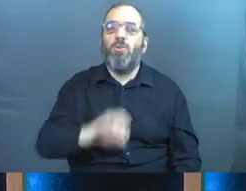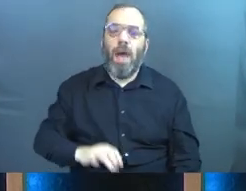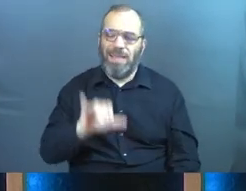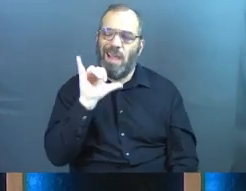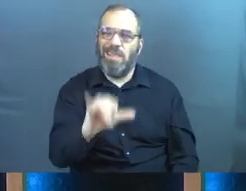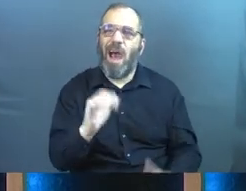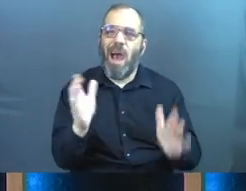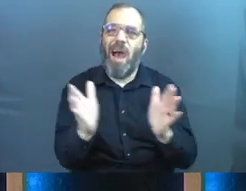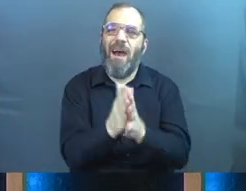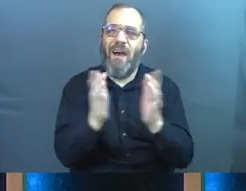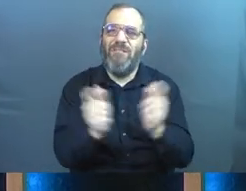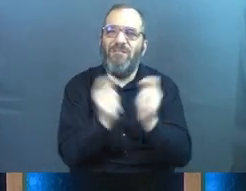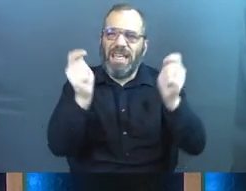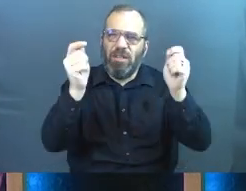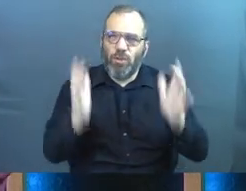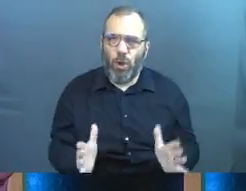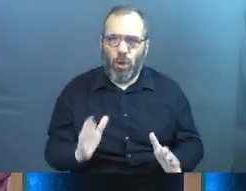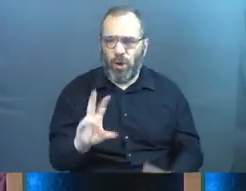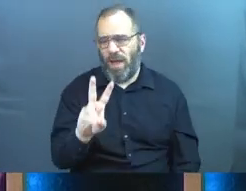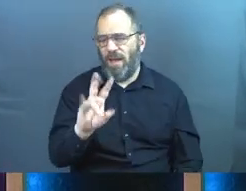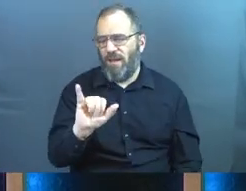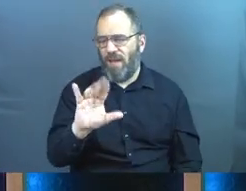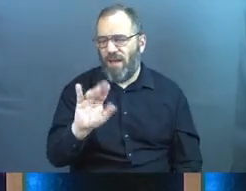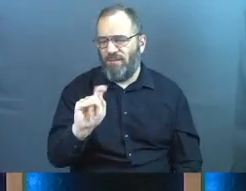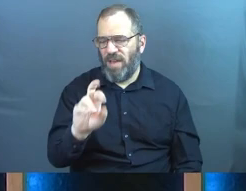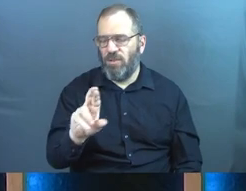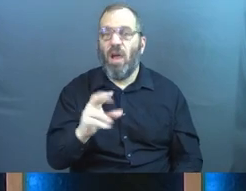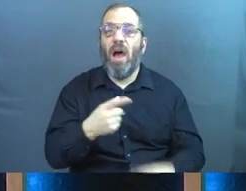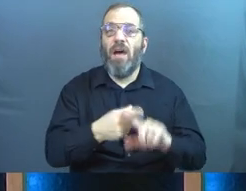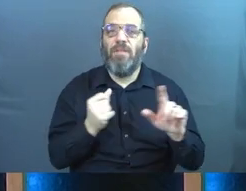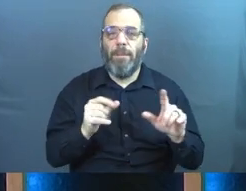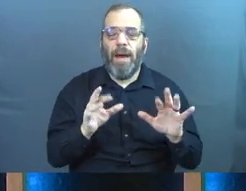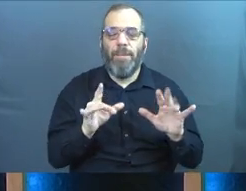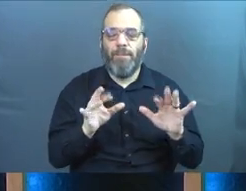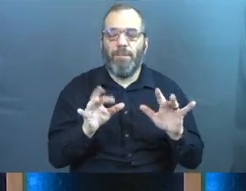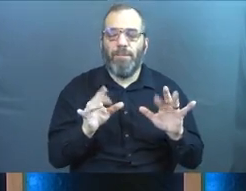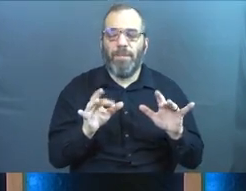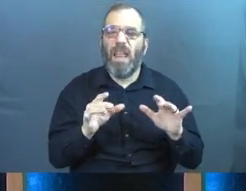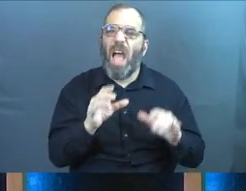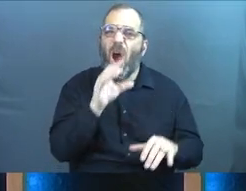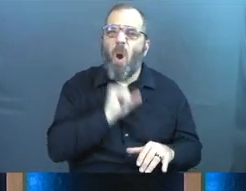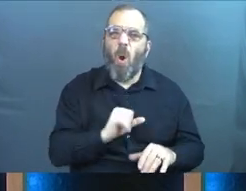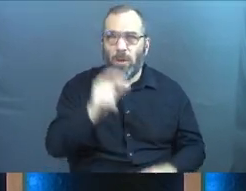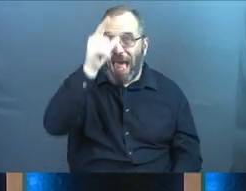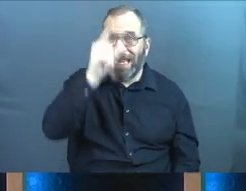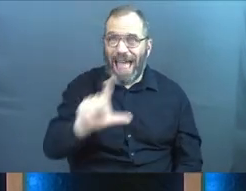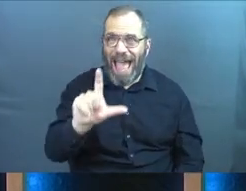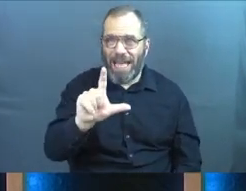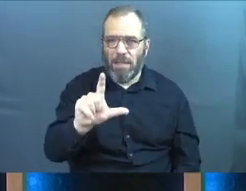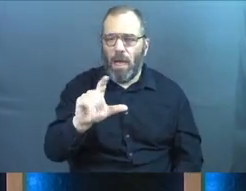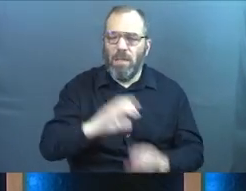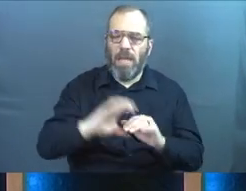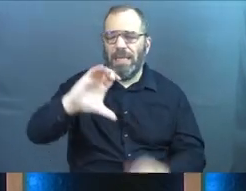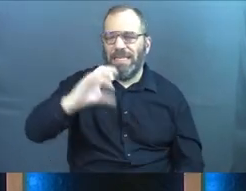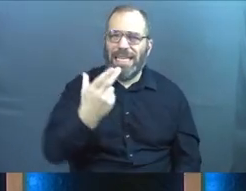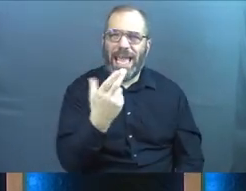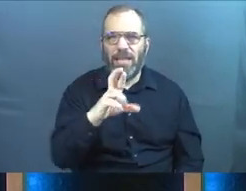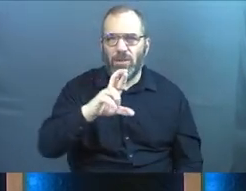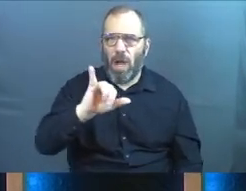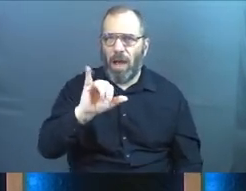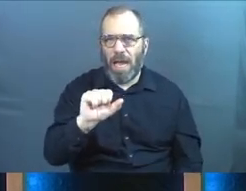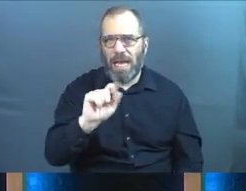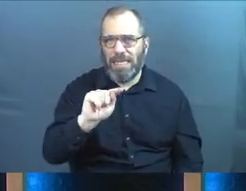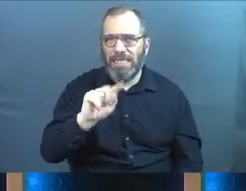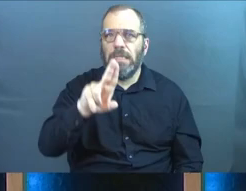Victor. Christ the Victor, it comes from this this old Latin phrase, Christus Victor,